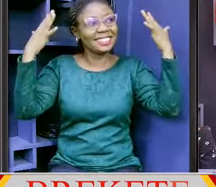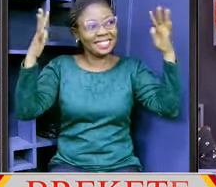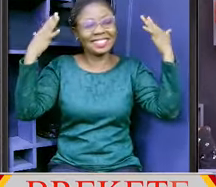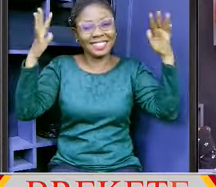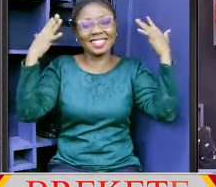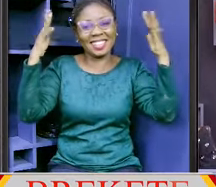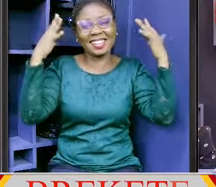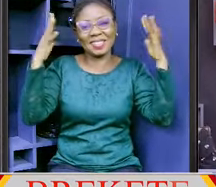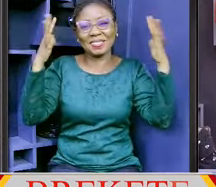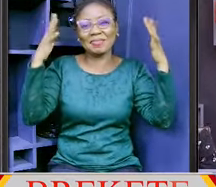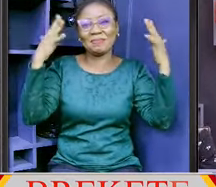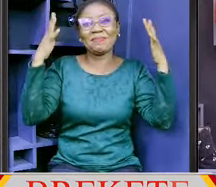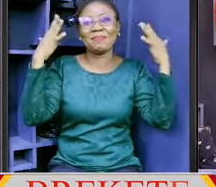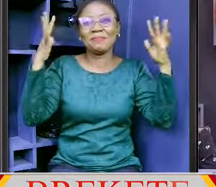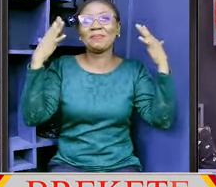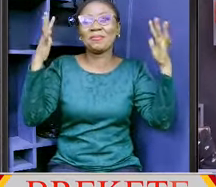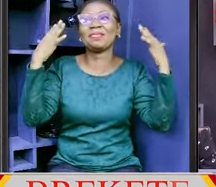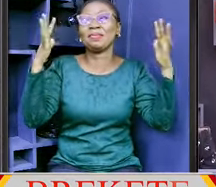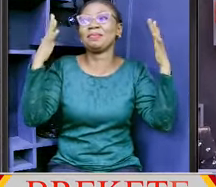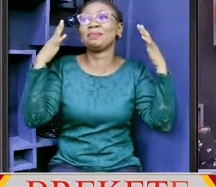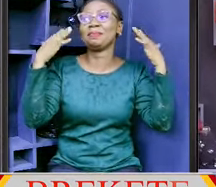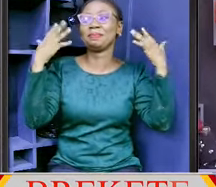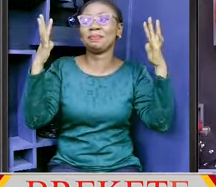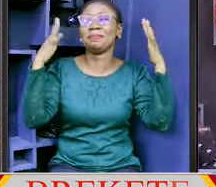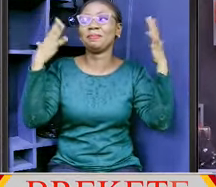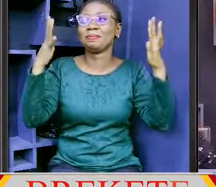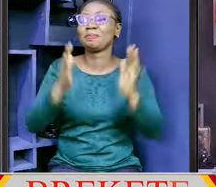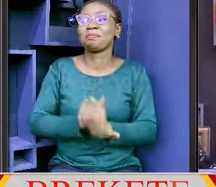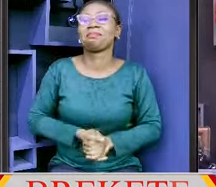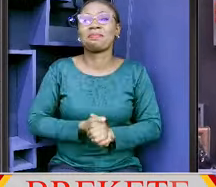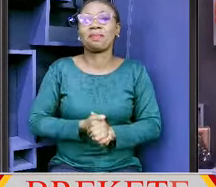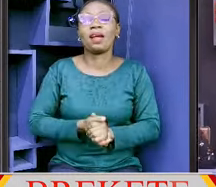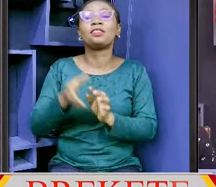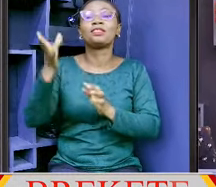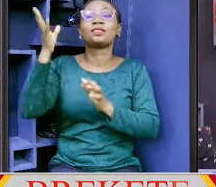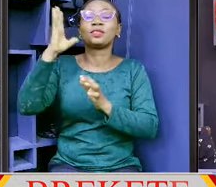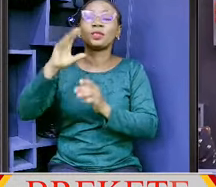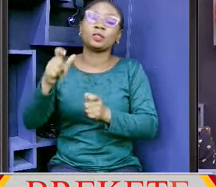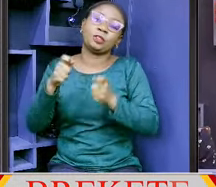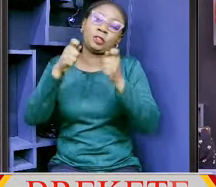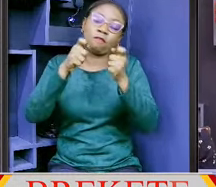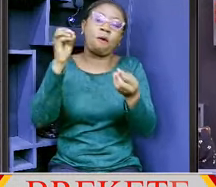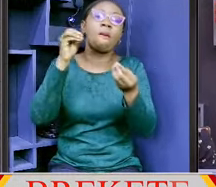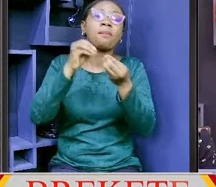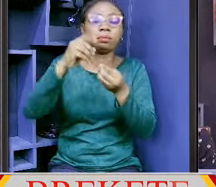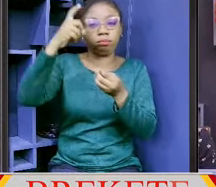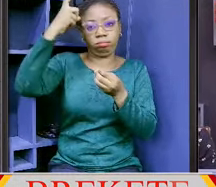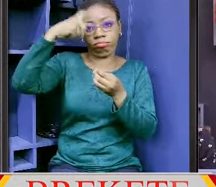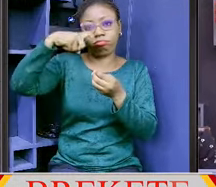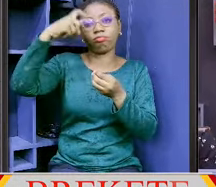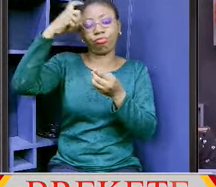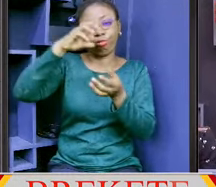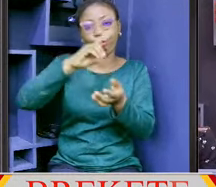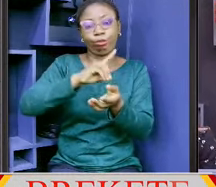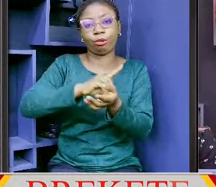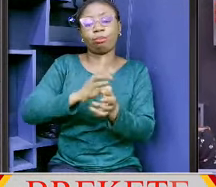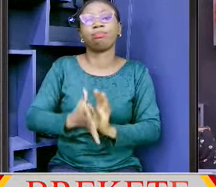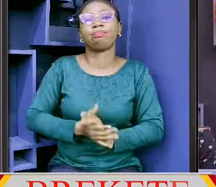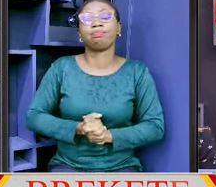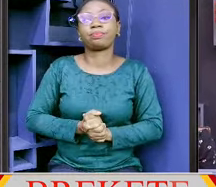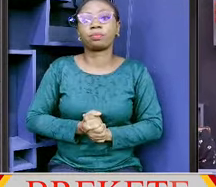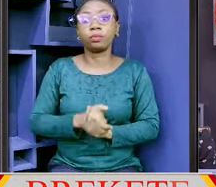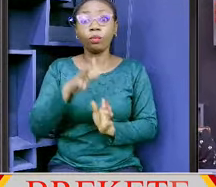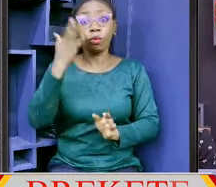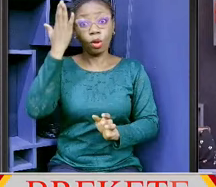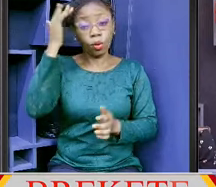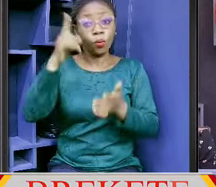Hey, sir. Mama Destiny. May God give you with more wisdom. Amen. Mama Destiny, you know what I